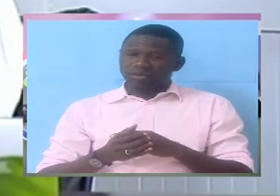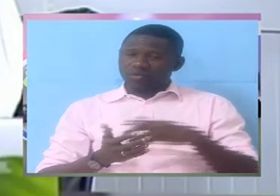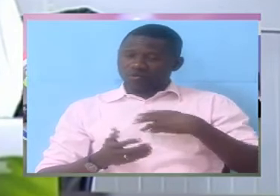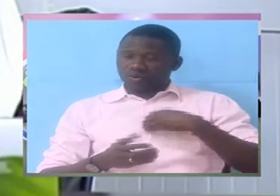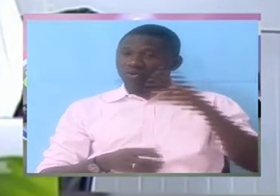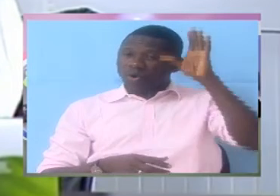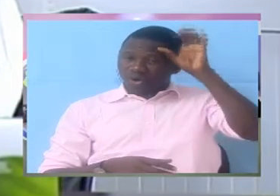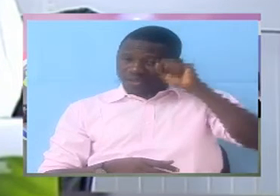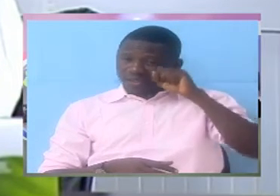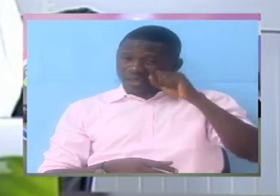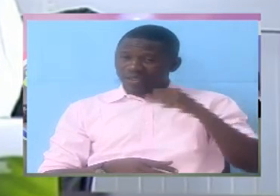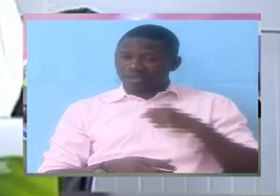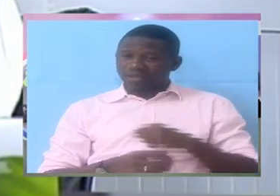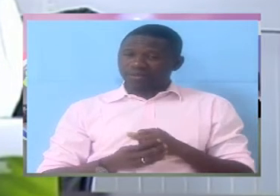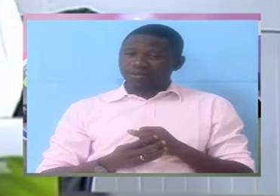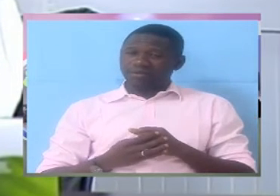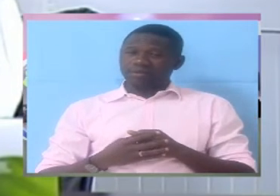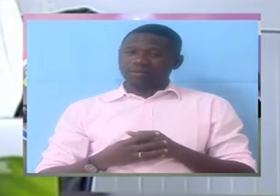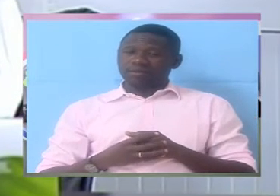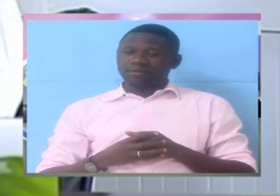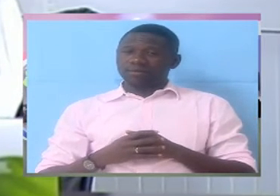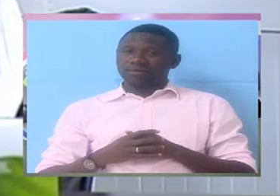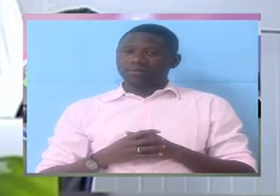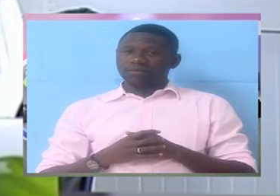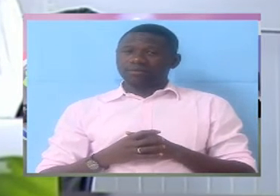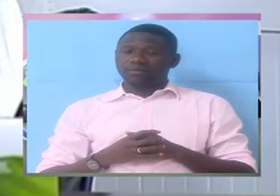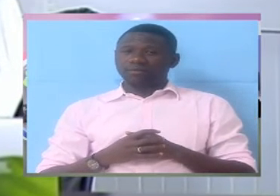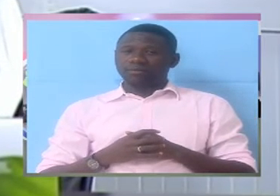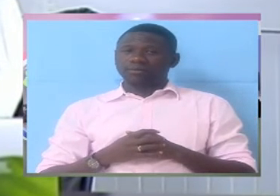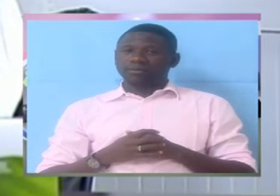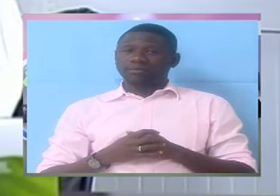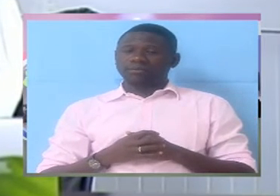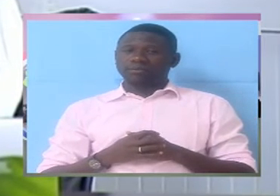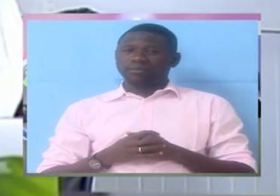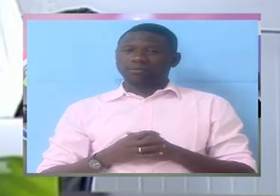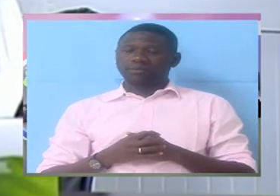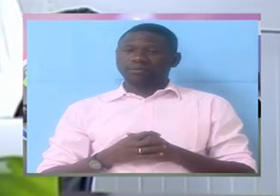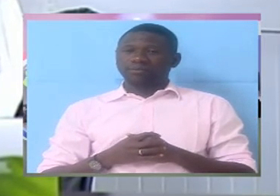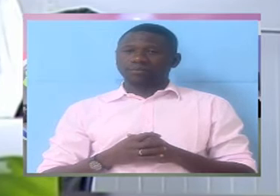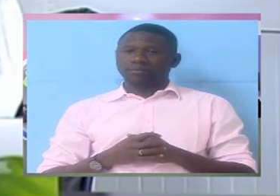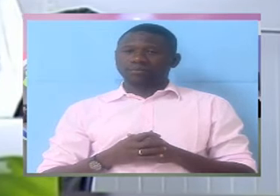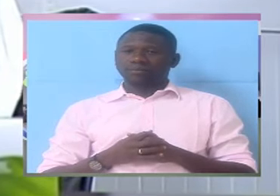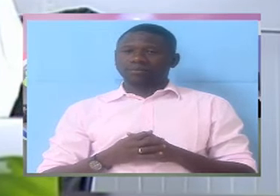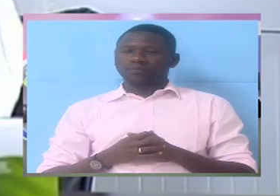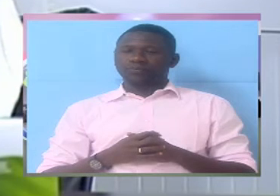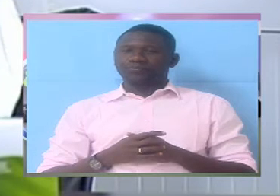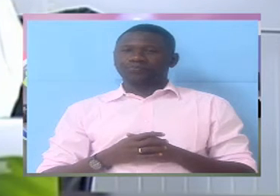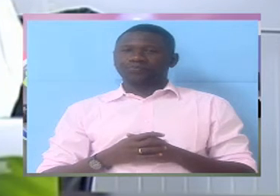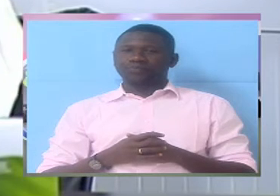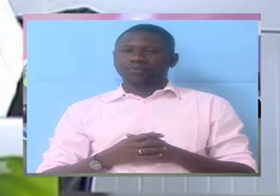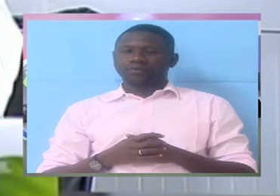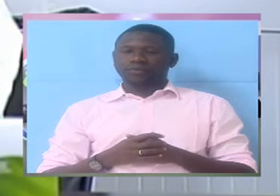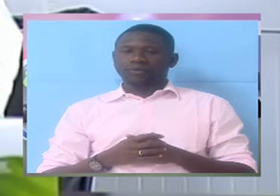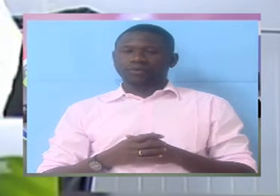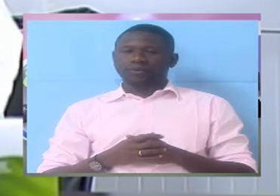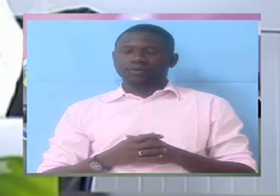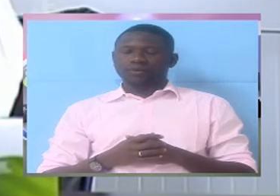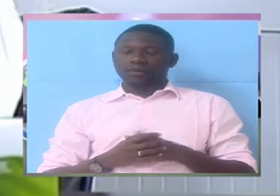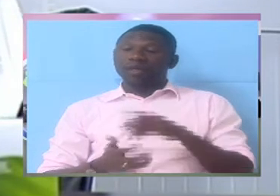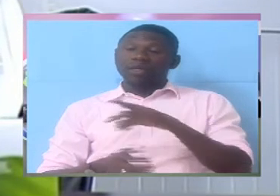Is that what you're making us believe? They do out